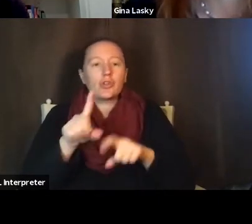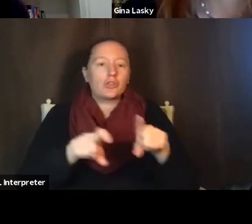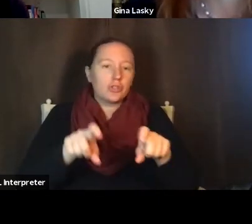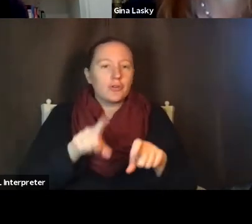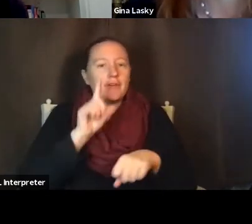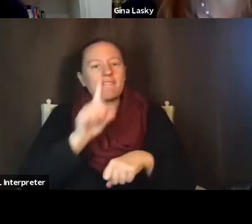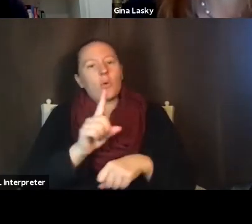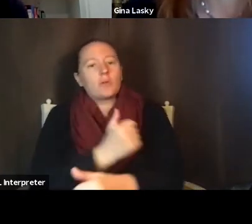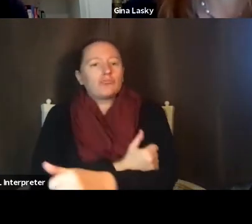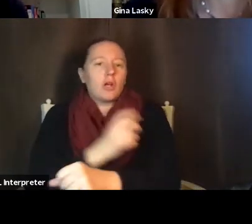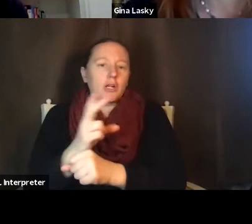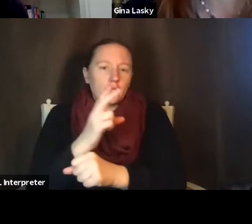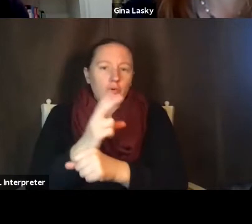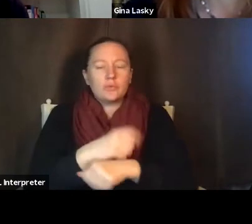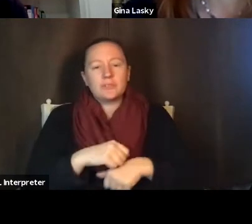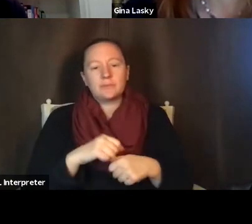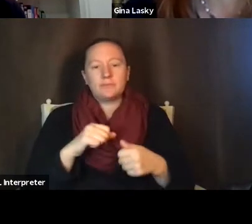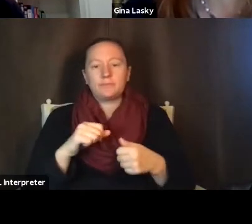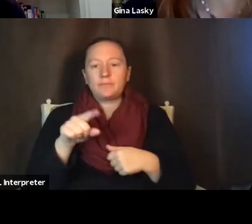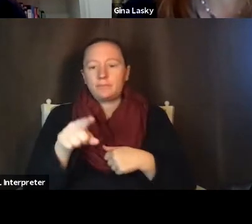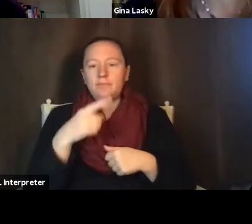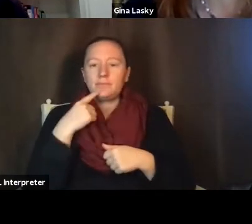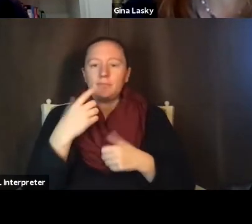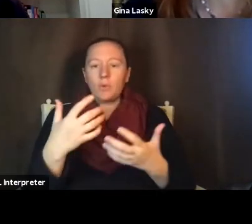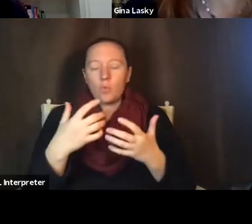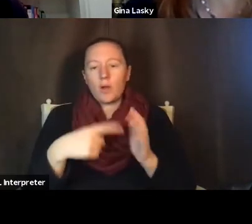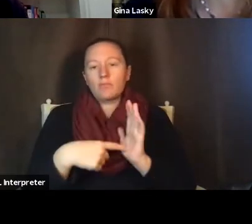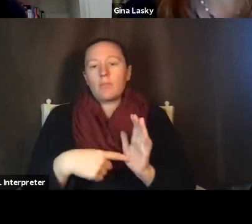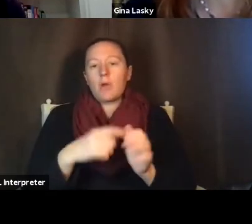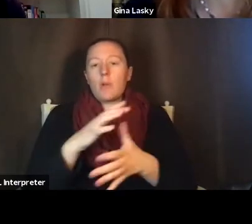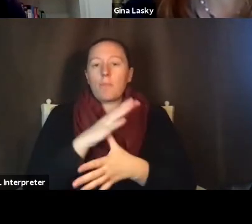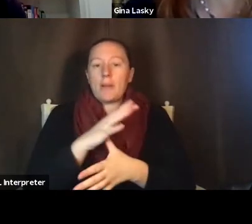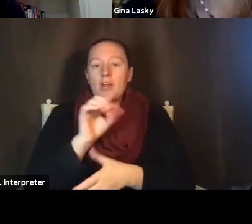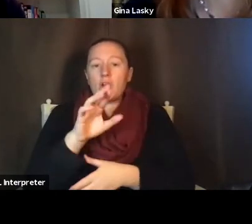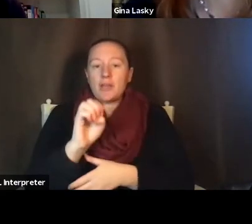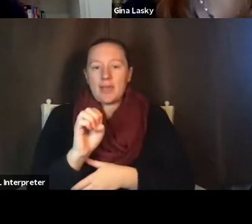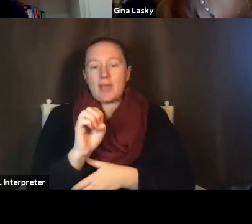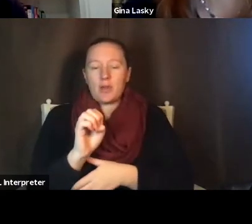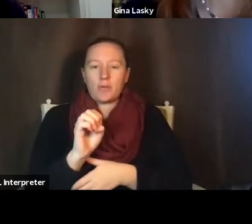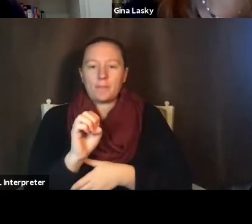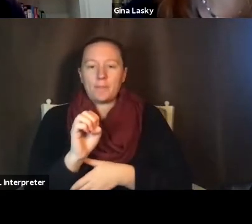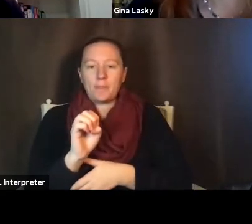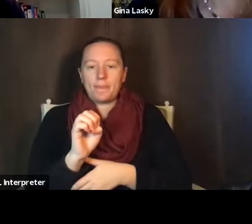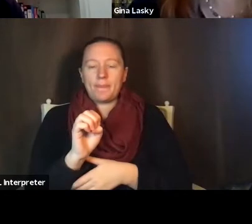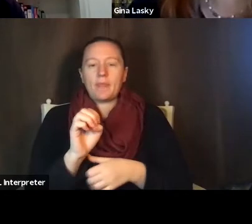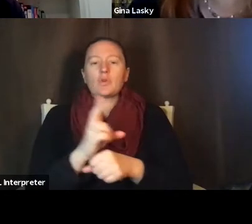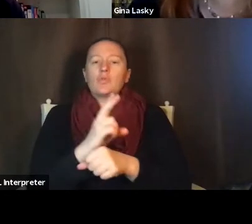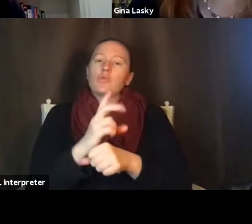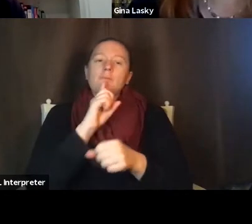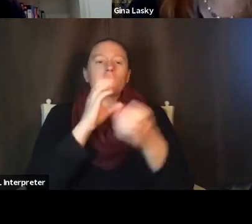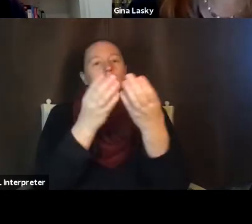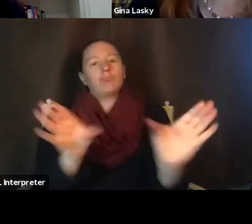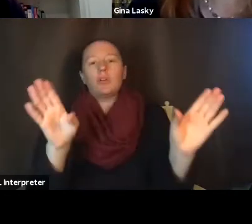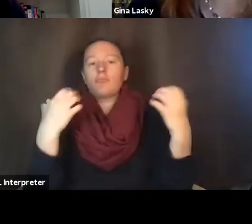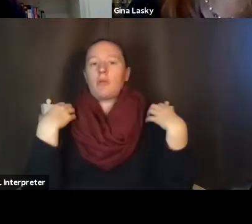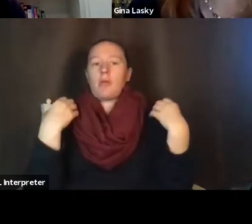example. In this slide, I want to highlight here the primary care penetration rates, which were used as a proxy for just general healthcare